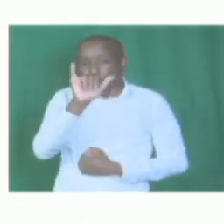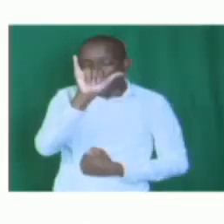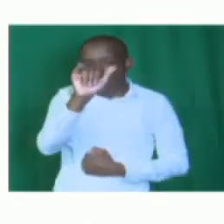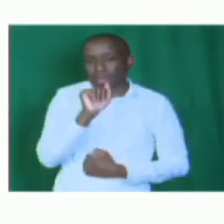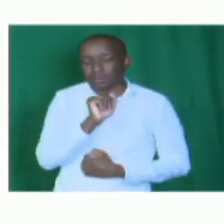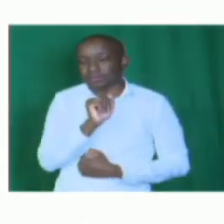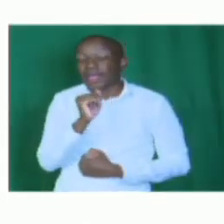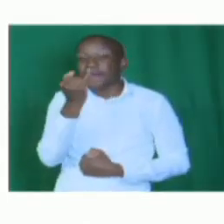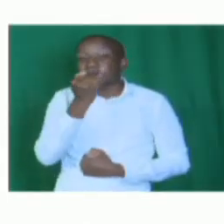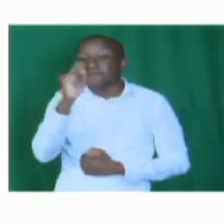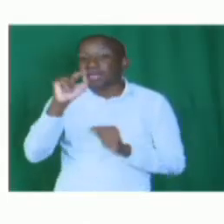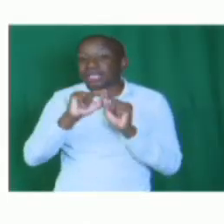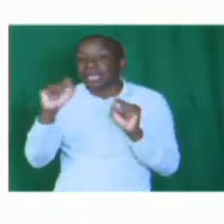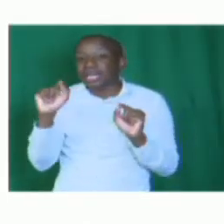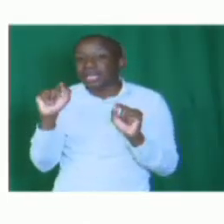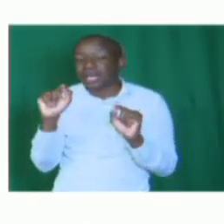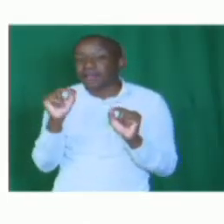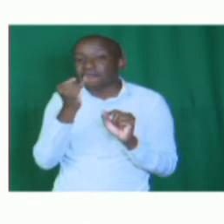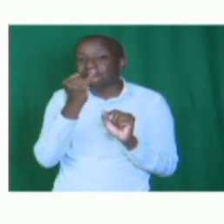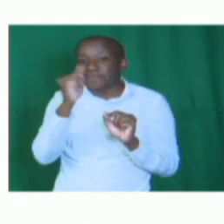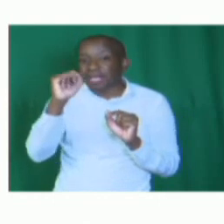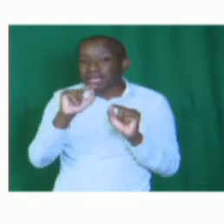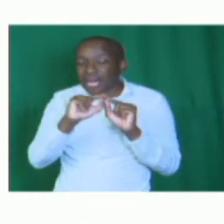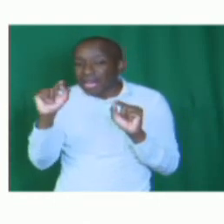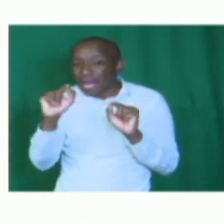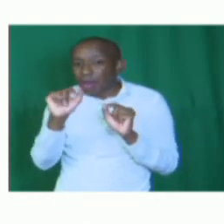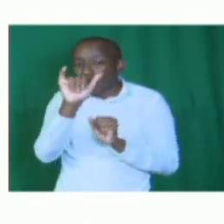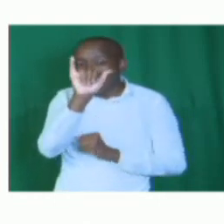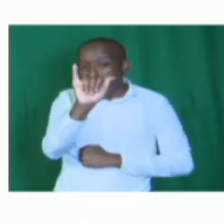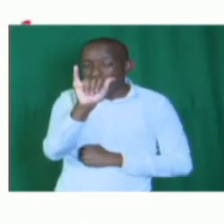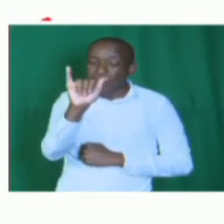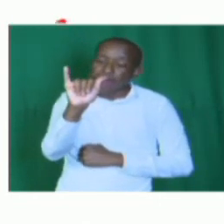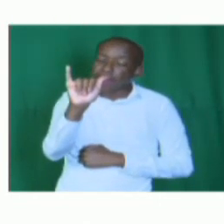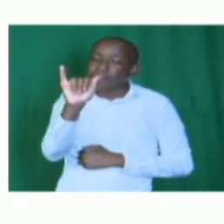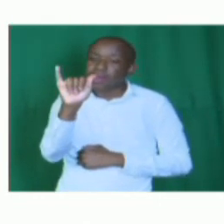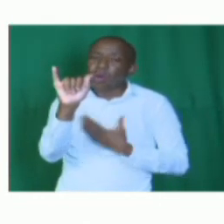The first one cuts the